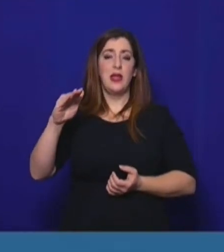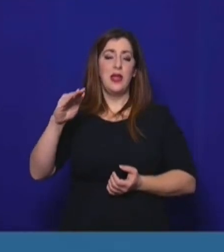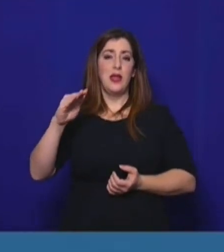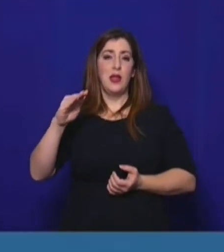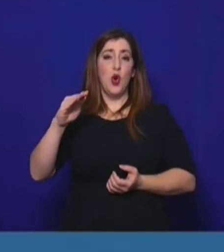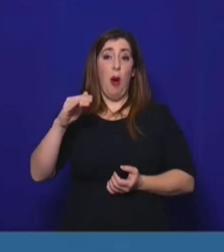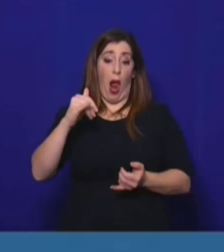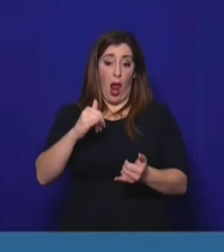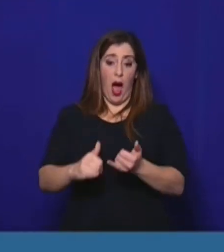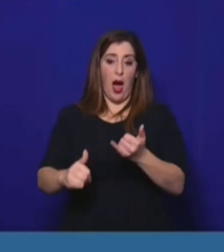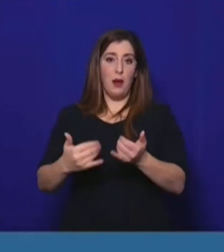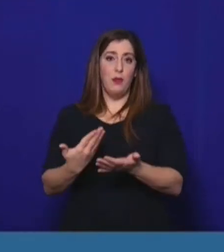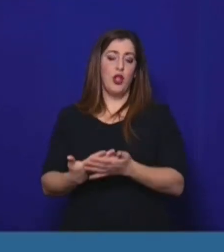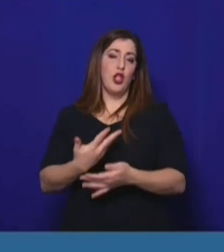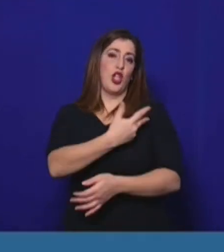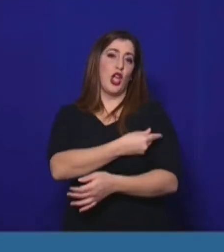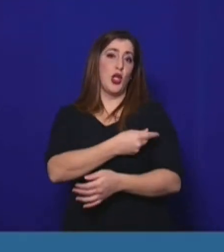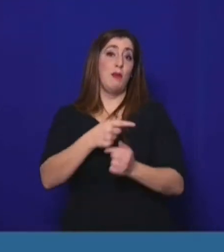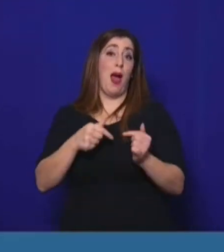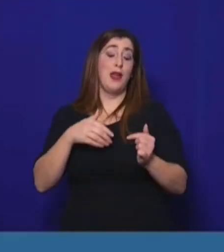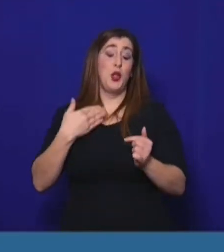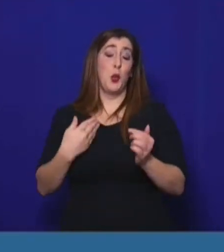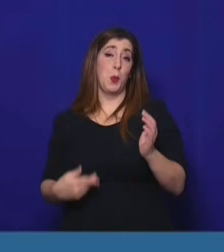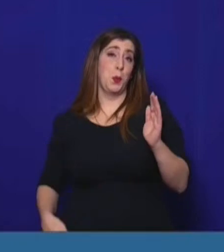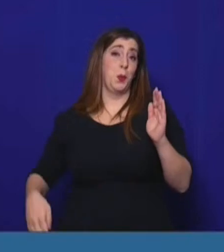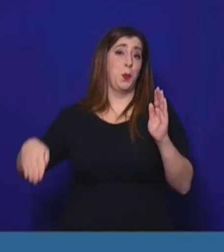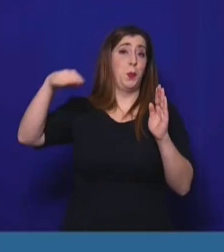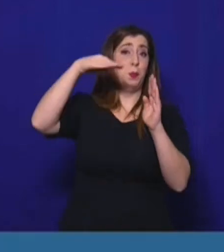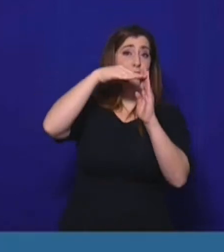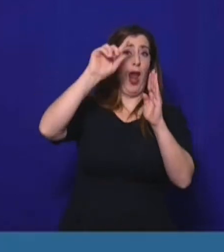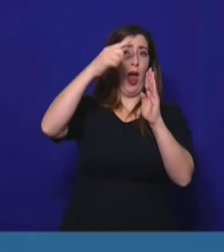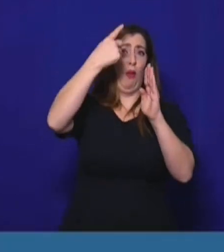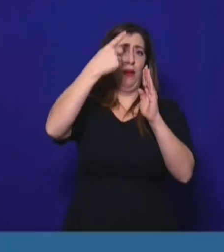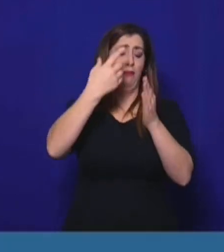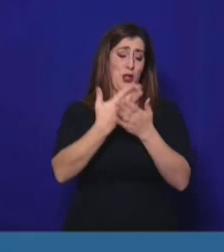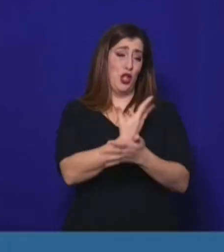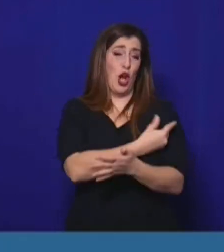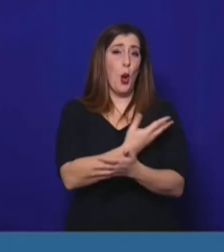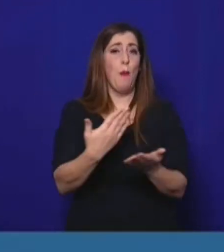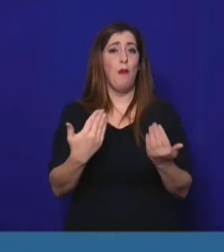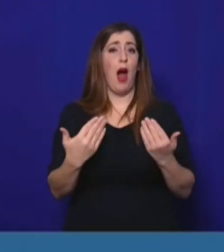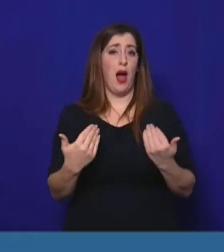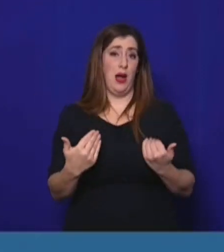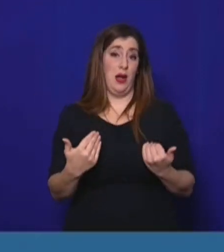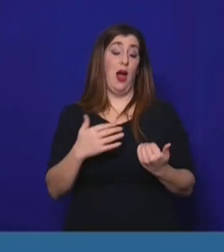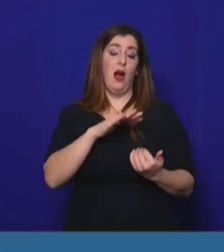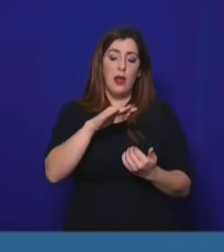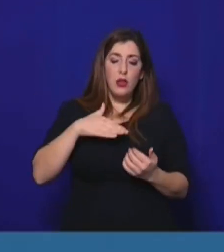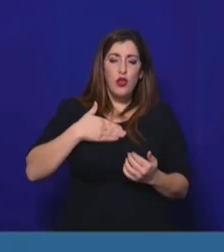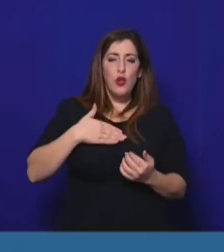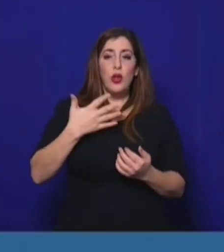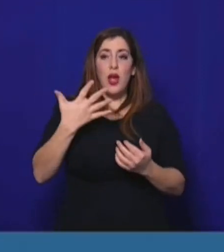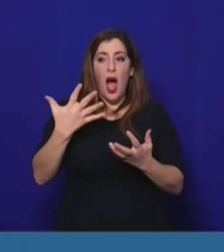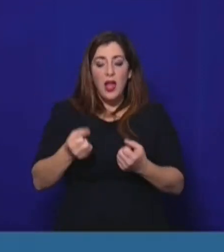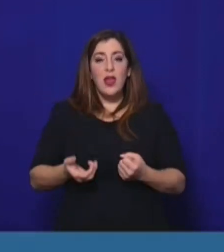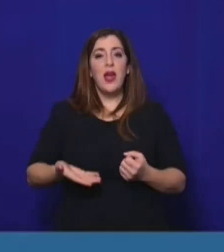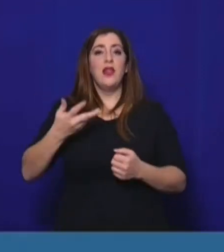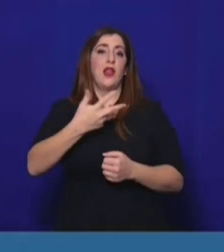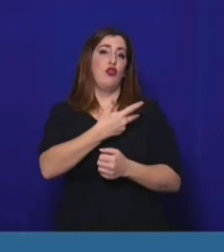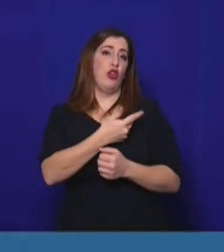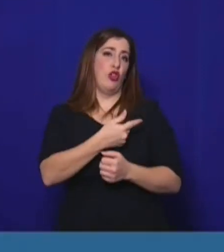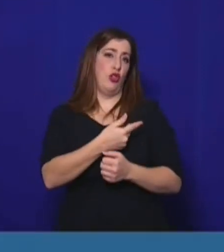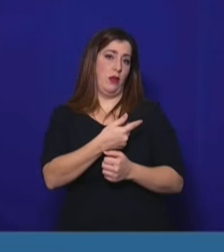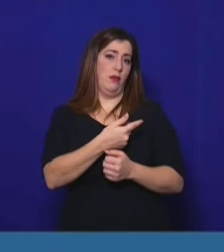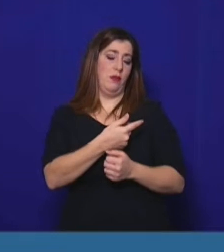għandna. Tixtieq għandna kemm jista' jkollok vaccines li inti tista' tlaqqam, però dan huwa tilqim li